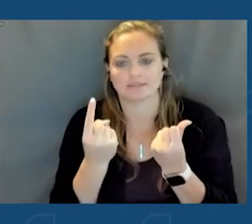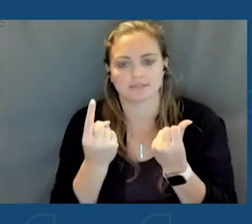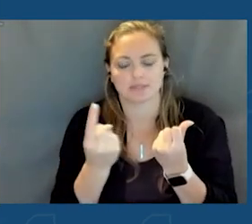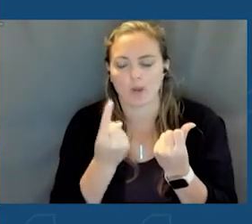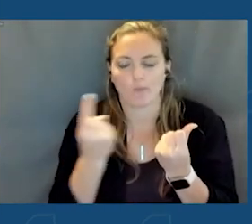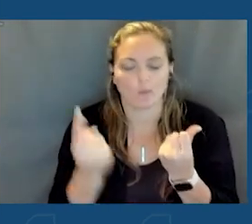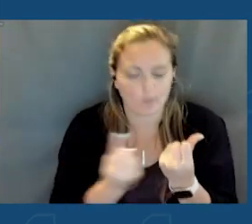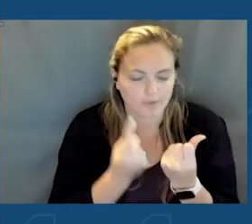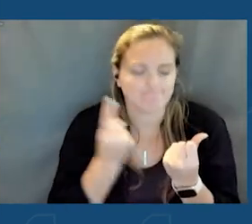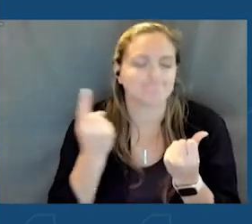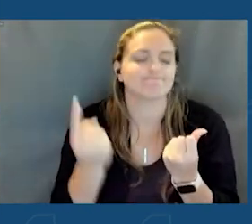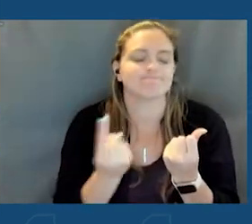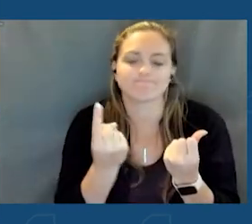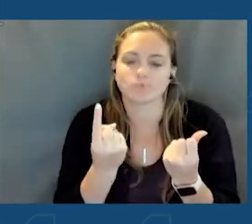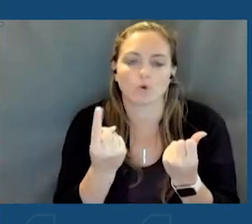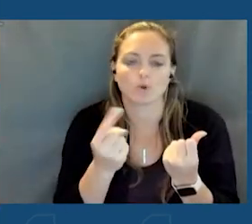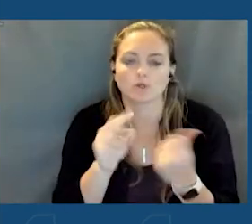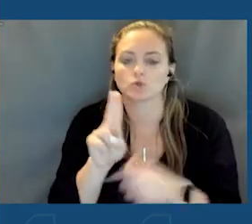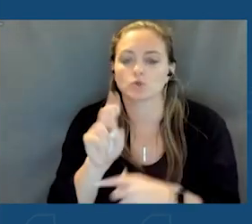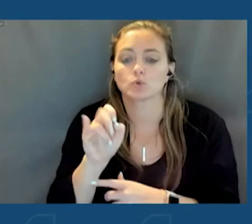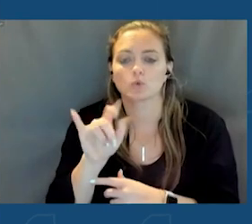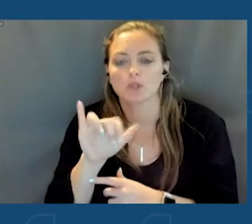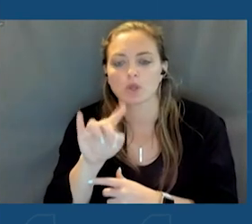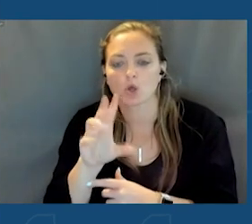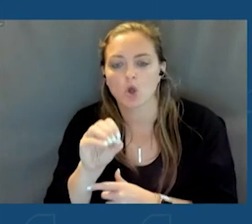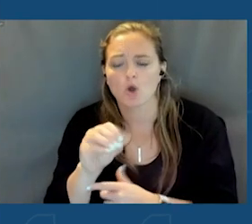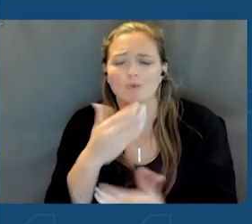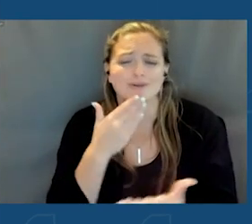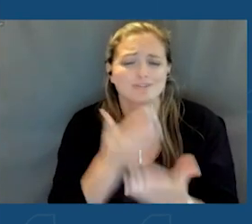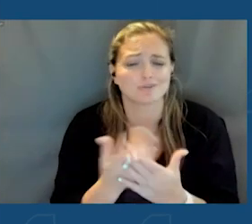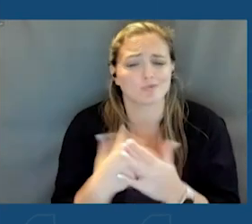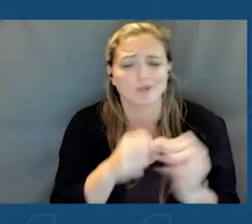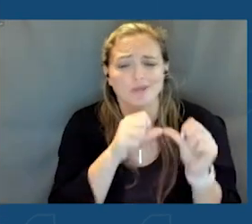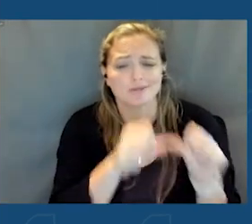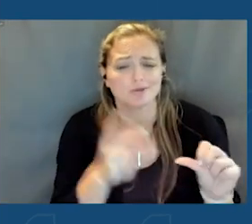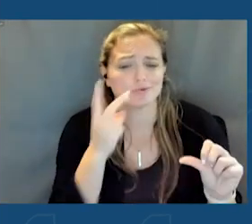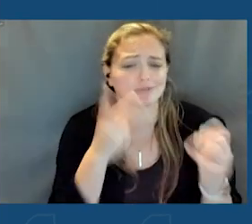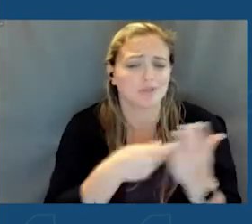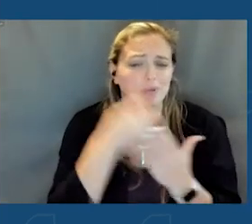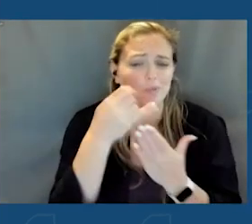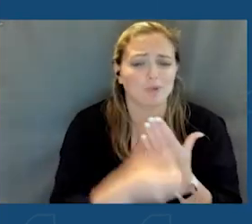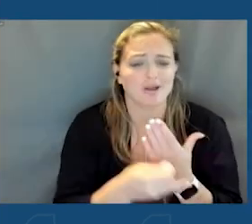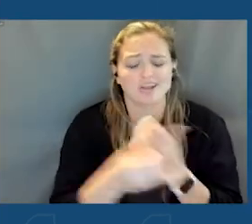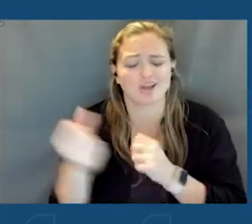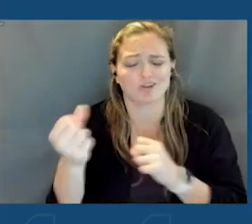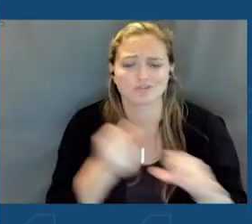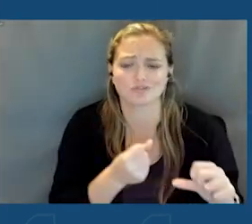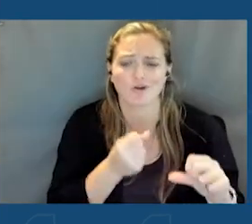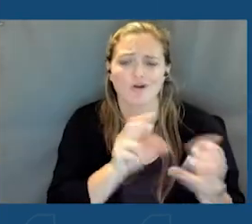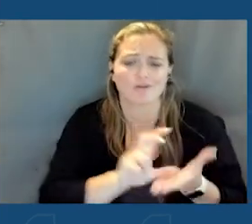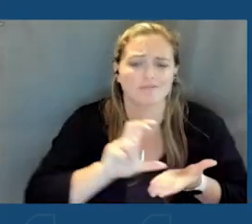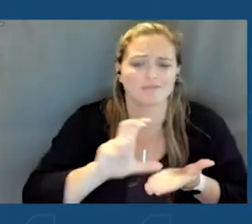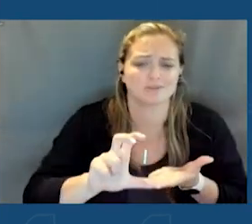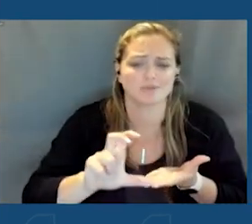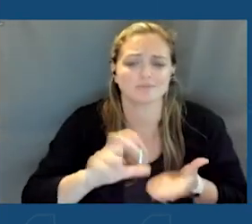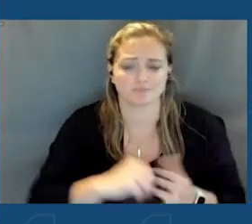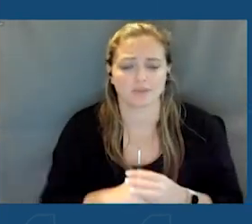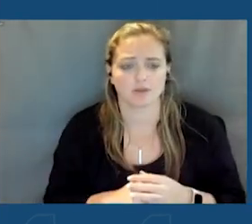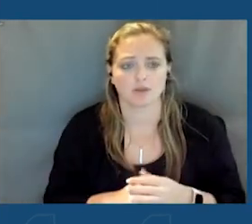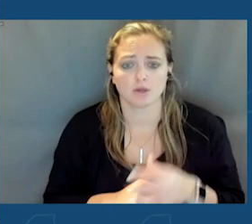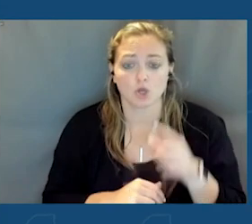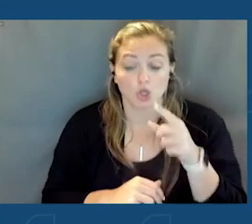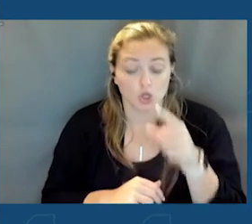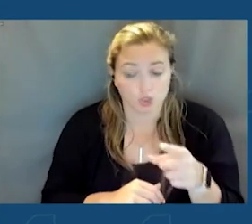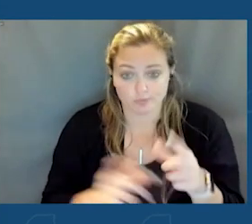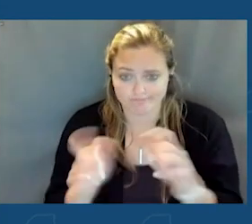always. Ulico is good. We continue to see this project as a strong investment. You are an